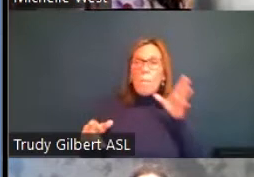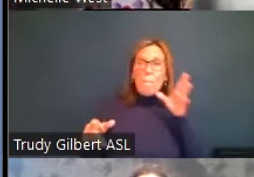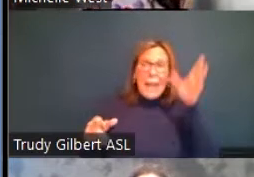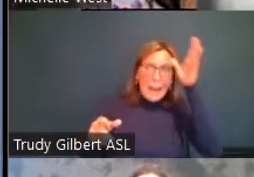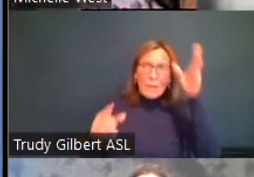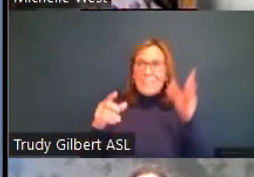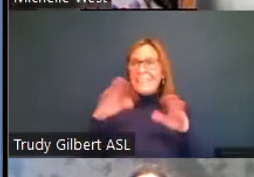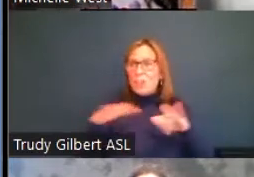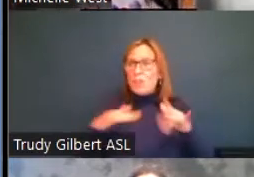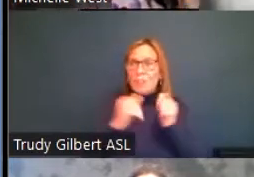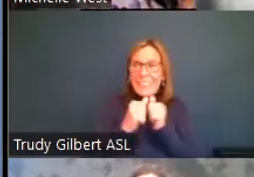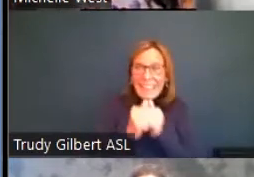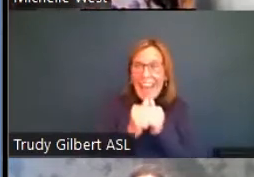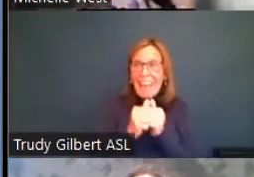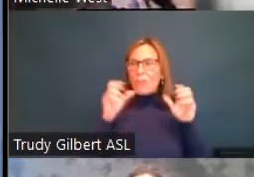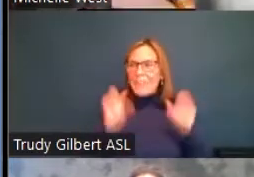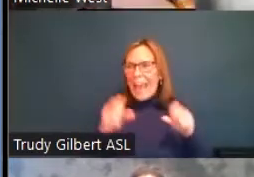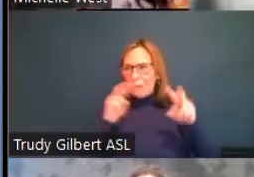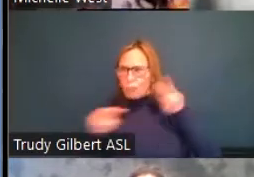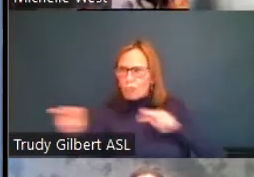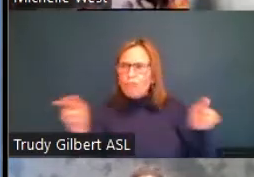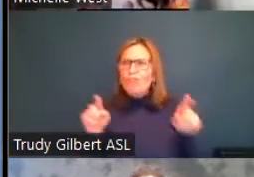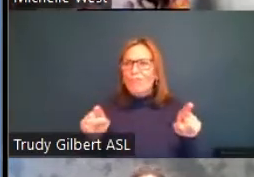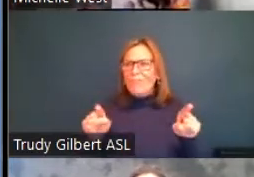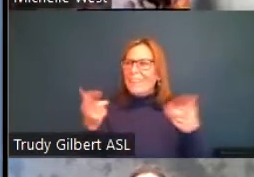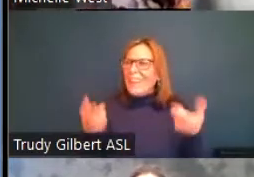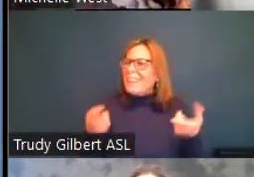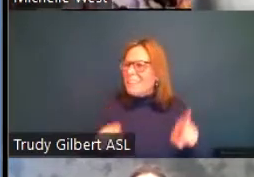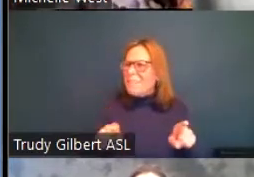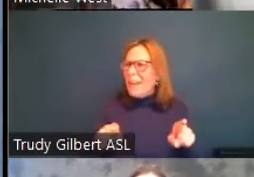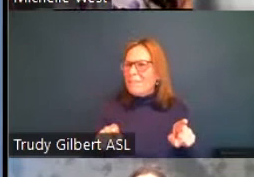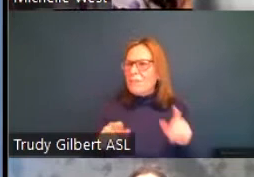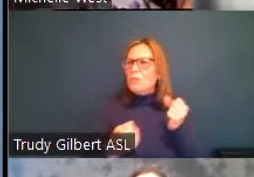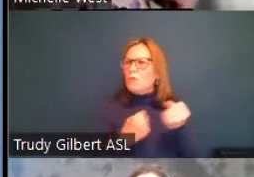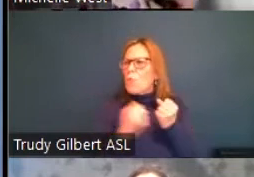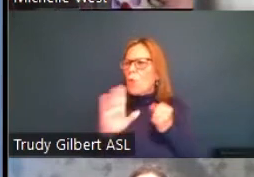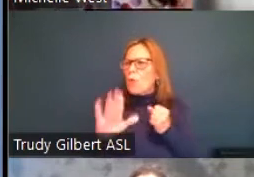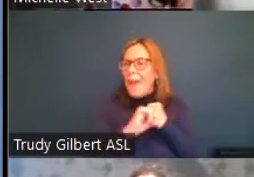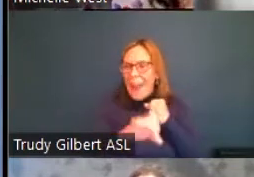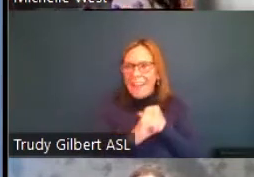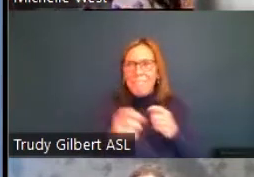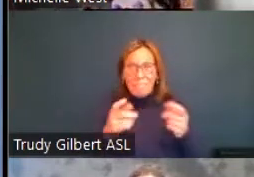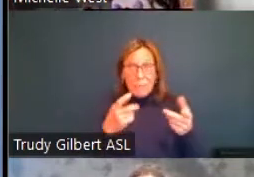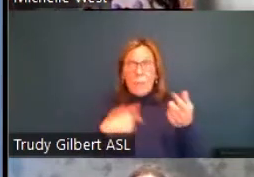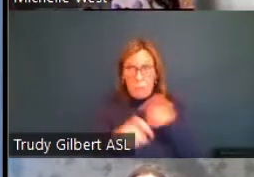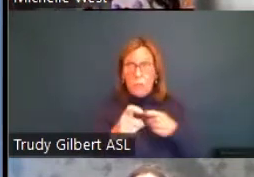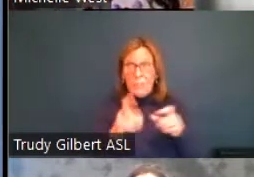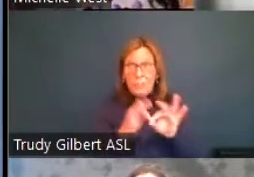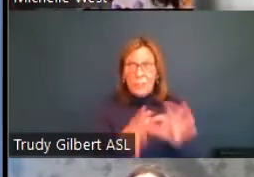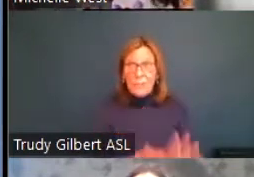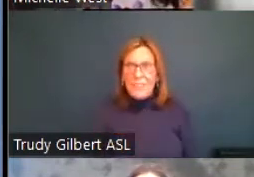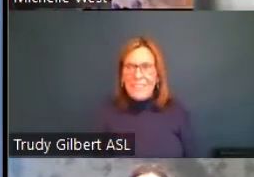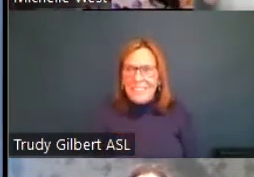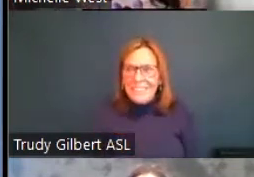together. That's an event that could back up your ad, because you don't want to just have an ad out there that says, hey, look, we have this program. Well, tell